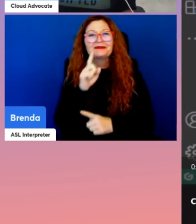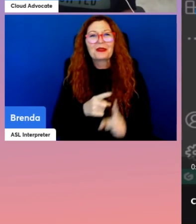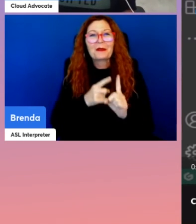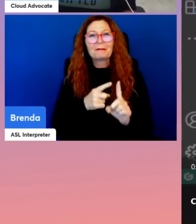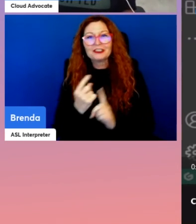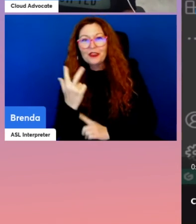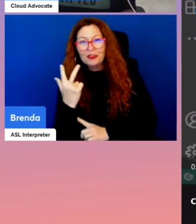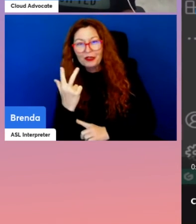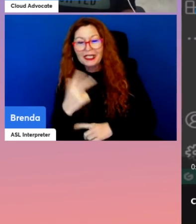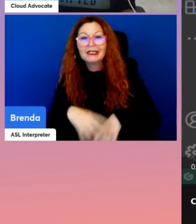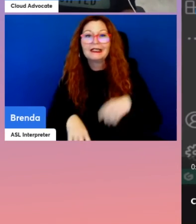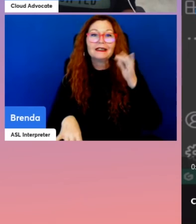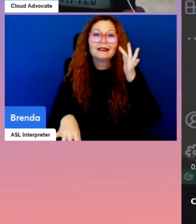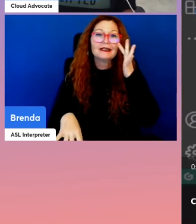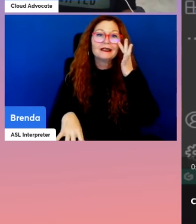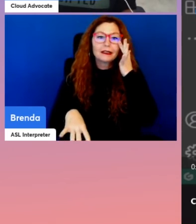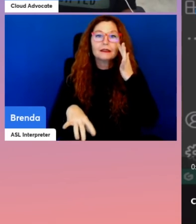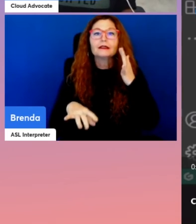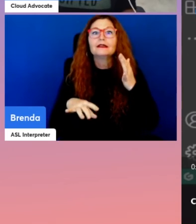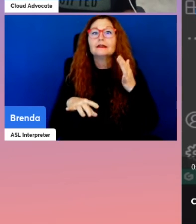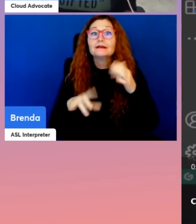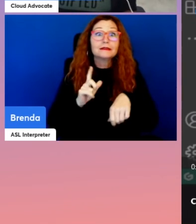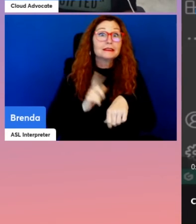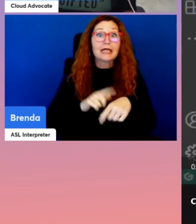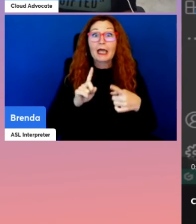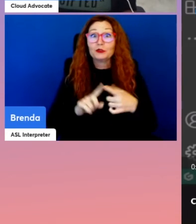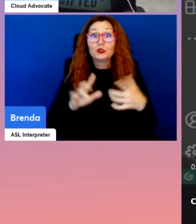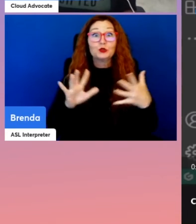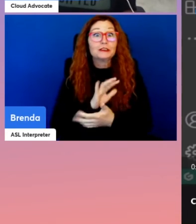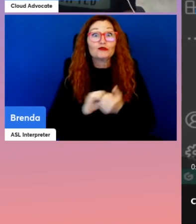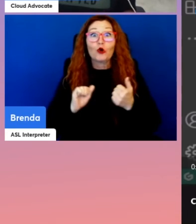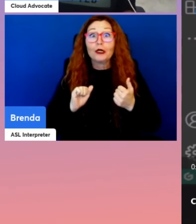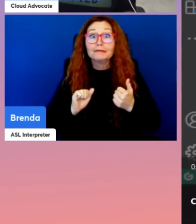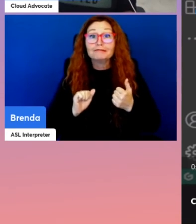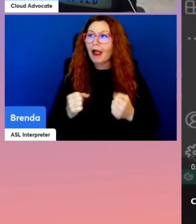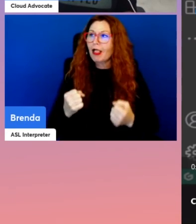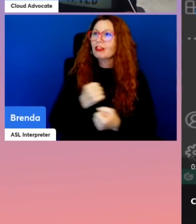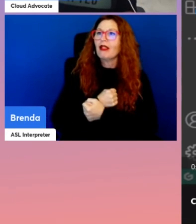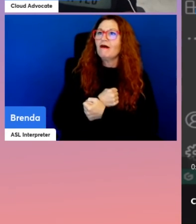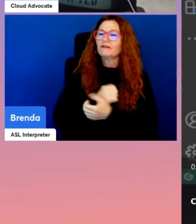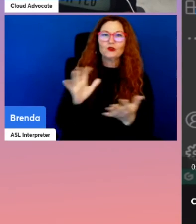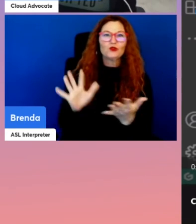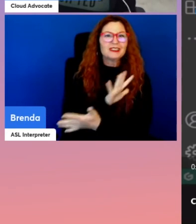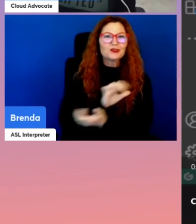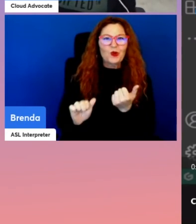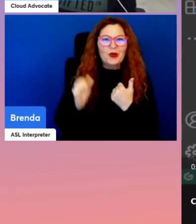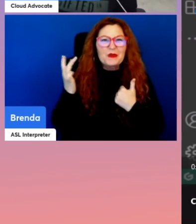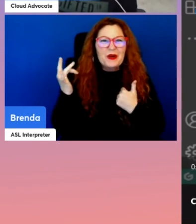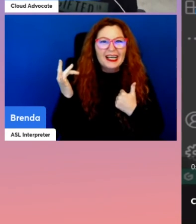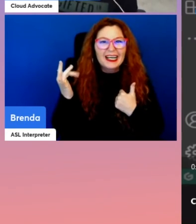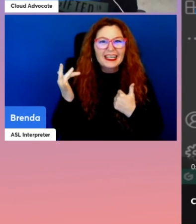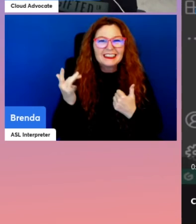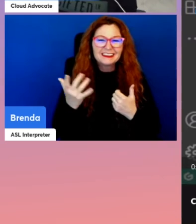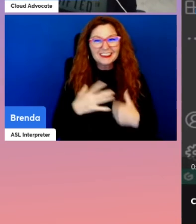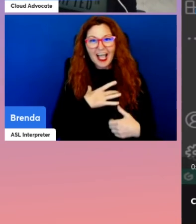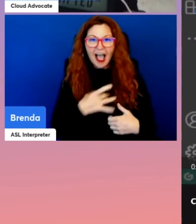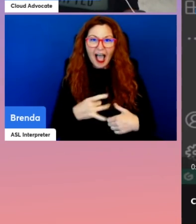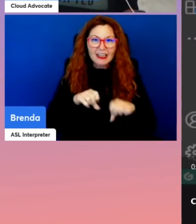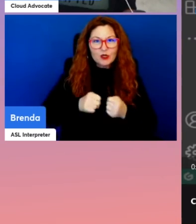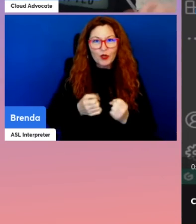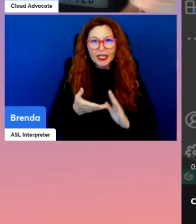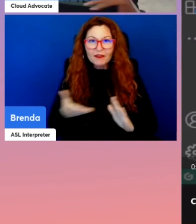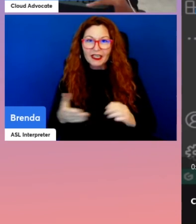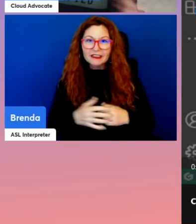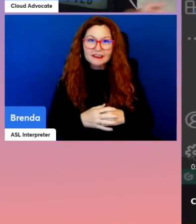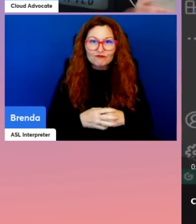it's time to, destroy. Why do I love destroy? Because I don't know, I like breaking stuff for one and